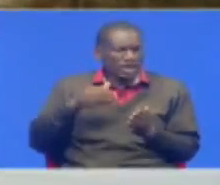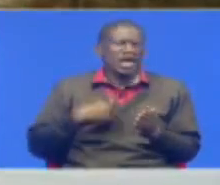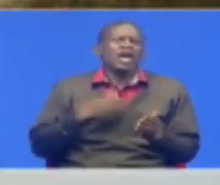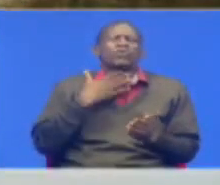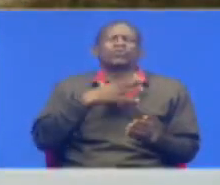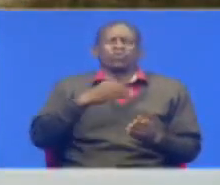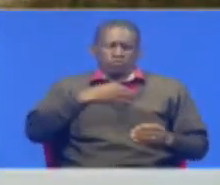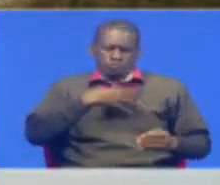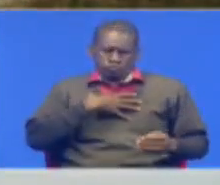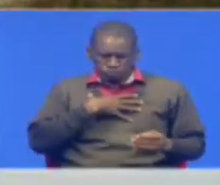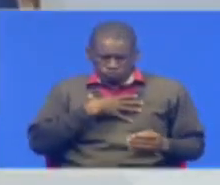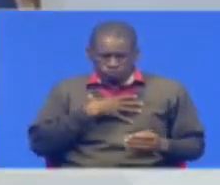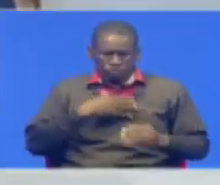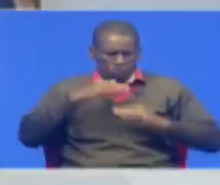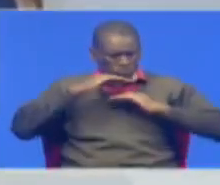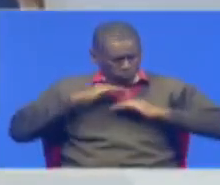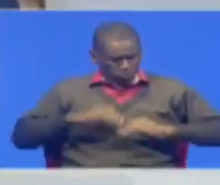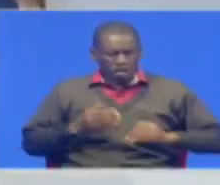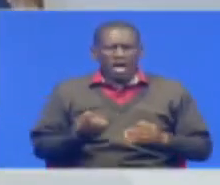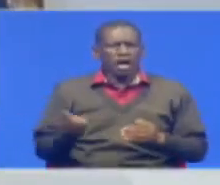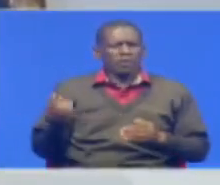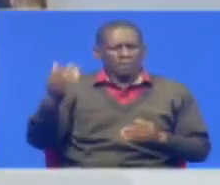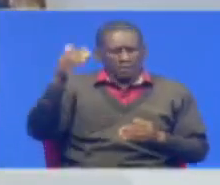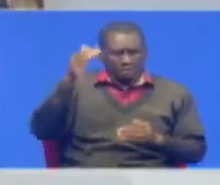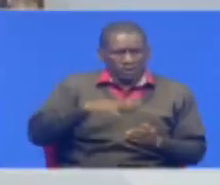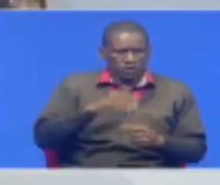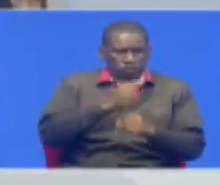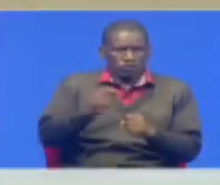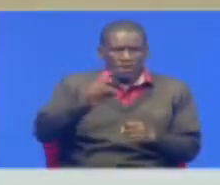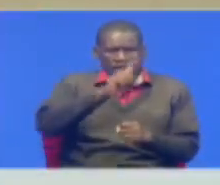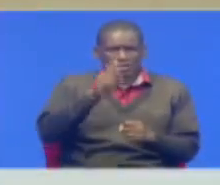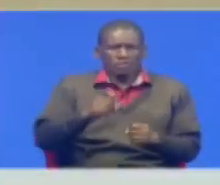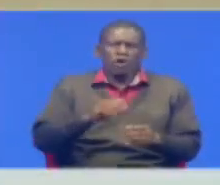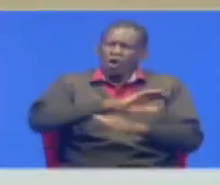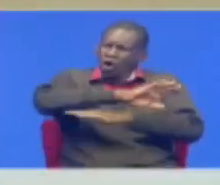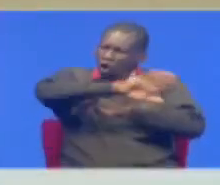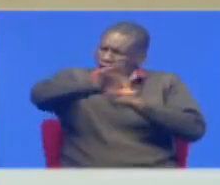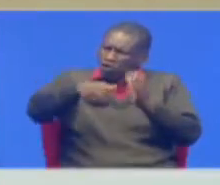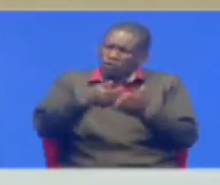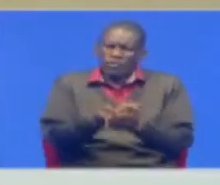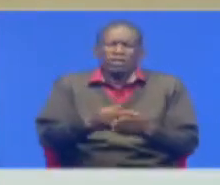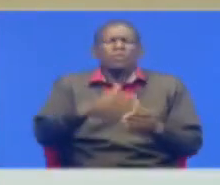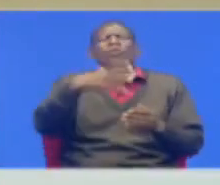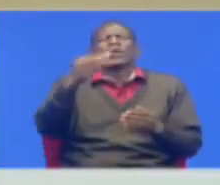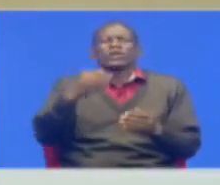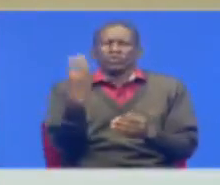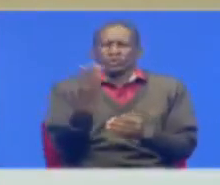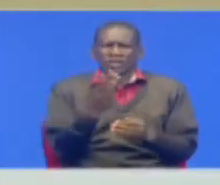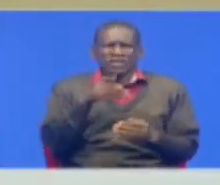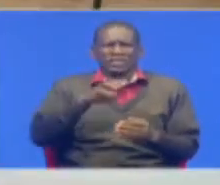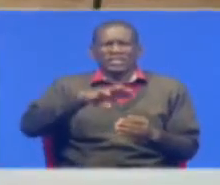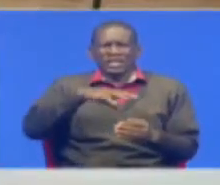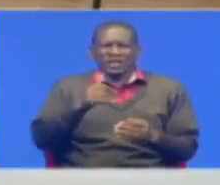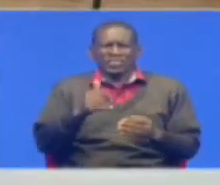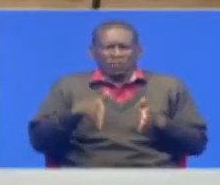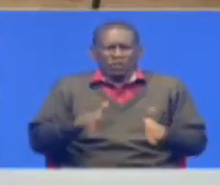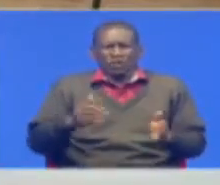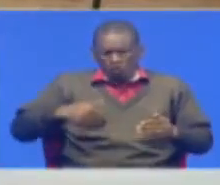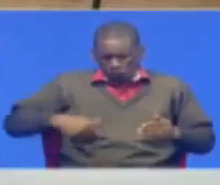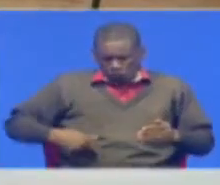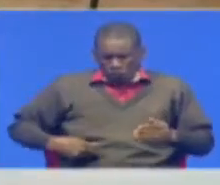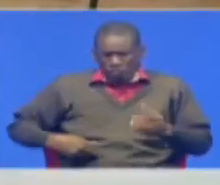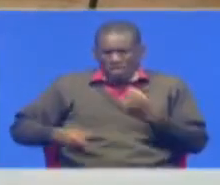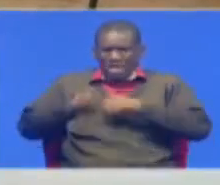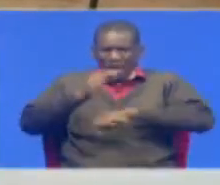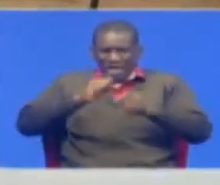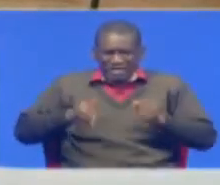nitakuja kufanya mtihani. None of them was left on Wednesday. This is yet another case of youth acting in a manner that is concerning,